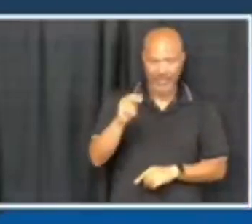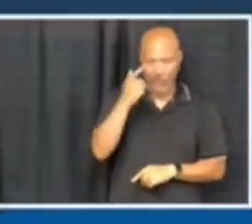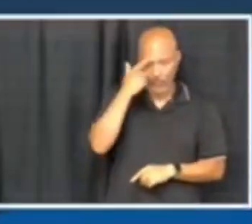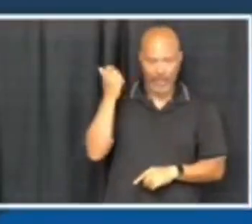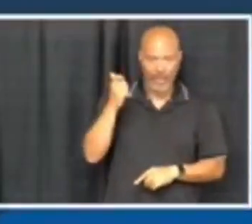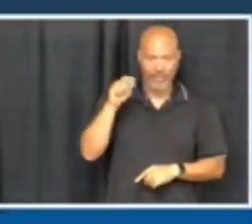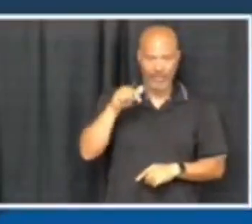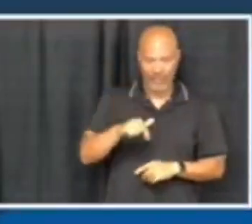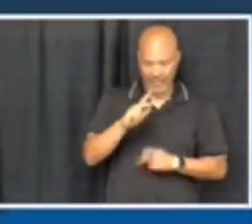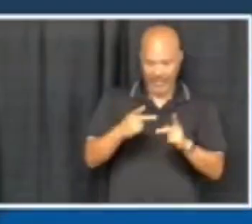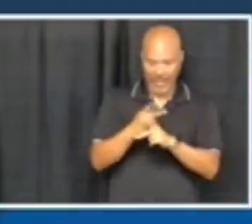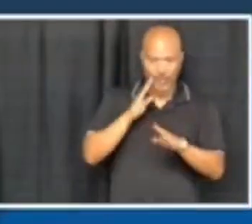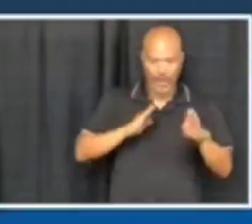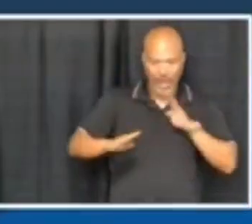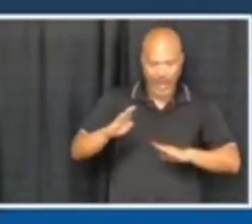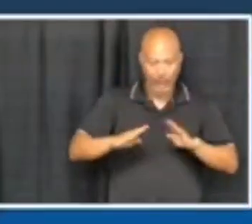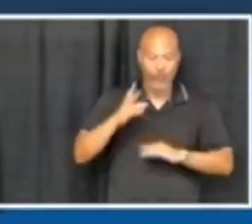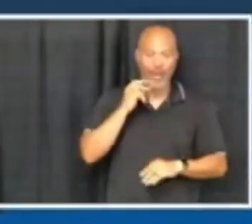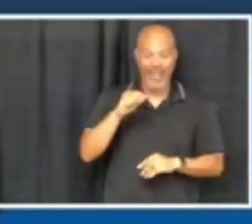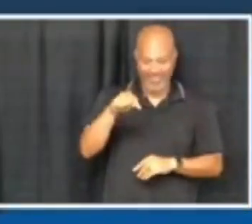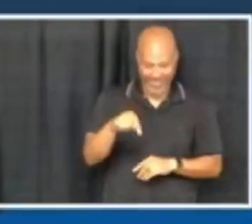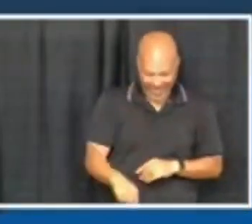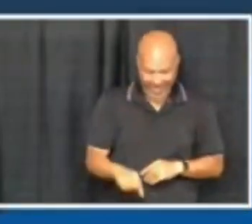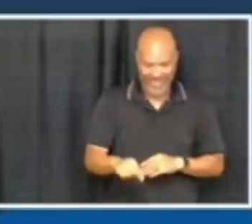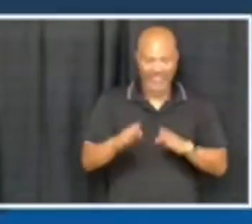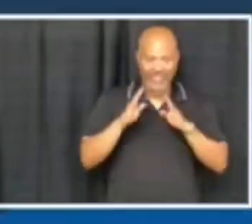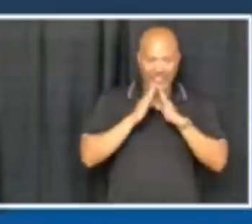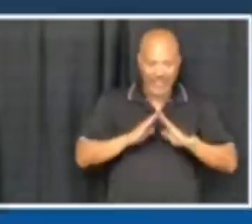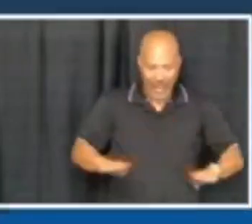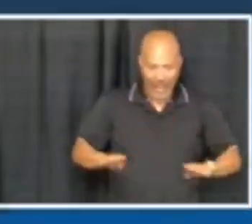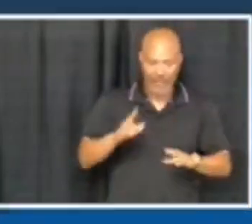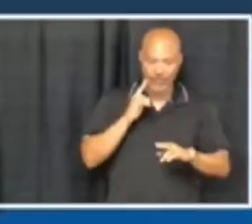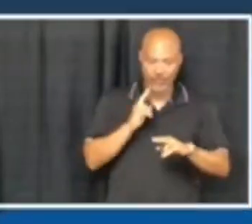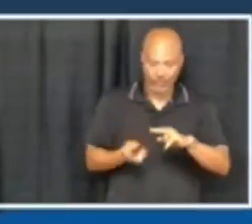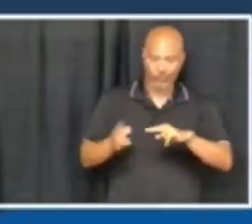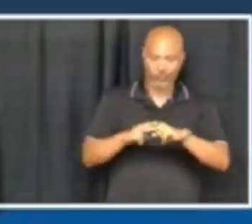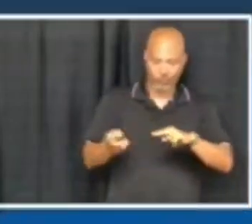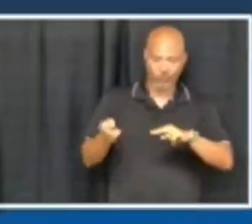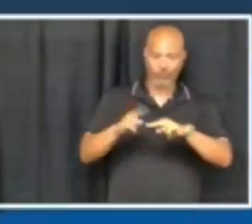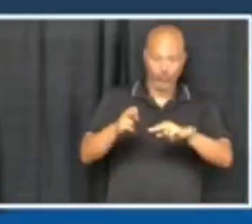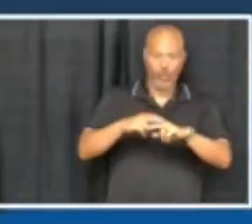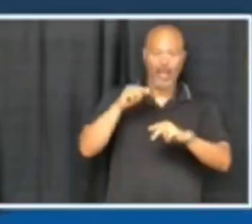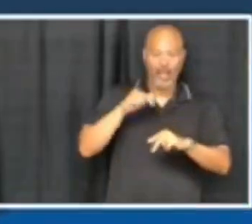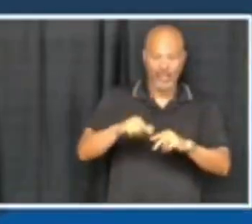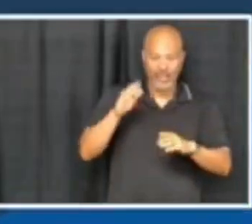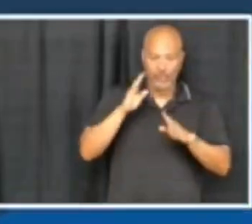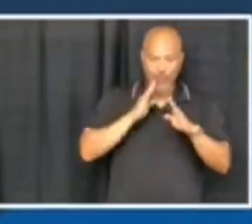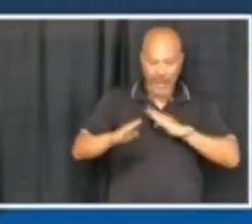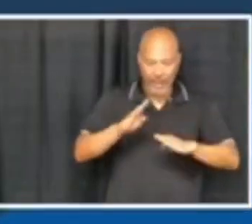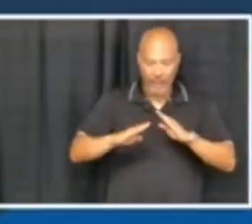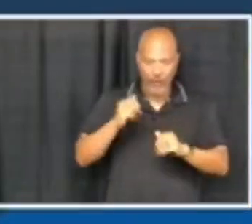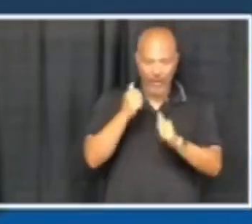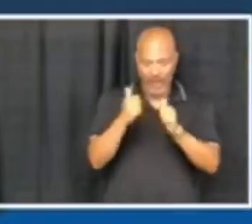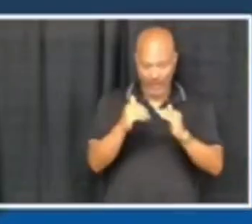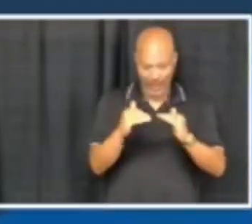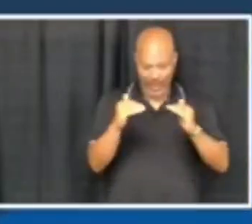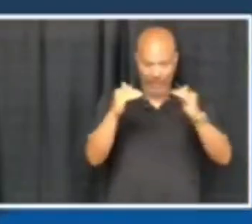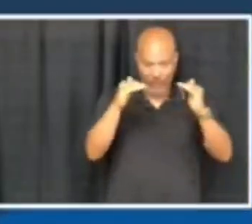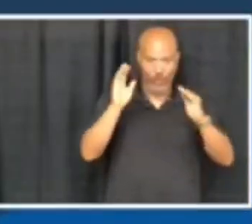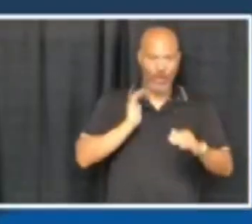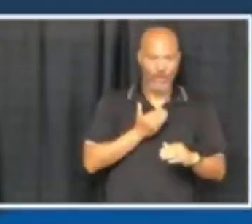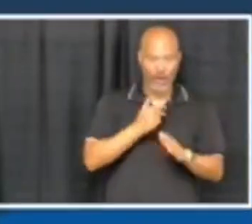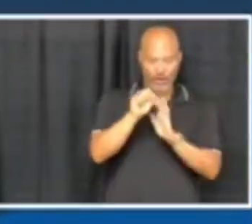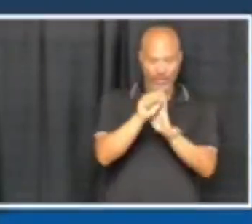this kind of behavior. And this silence is compliance, and this type of behavior at every level in